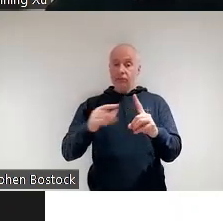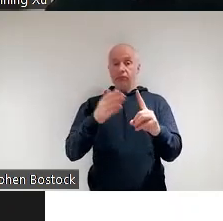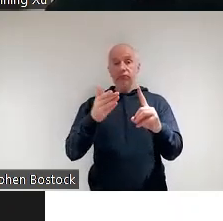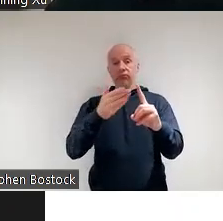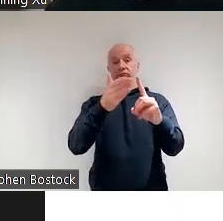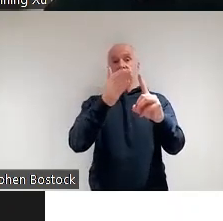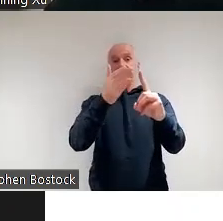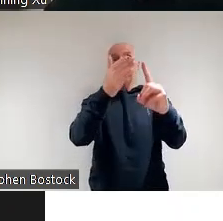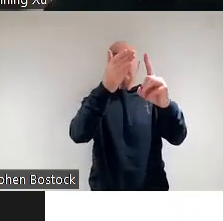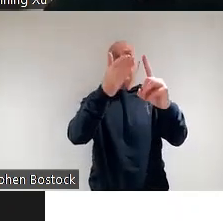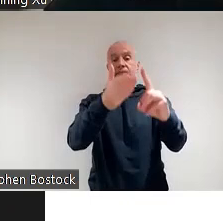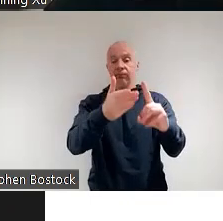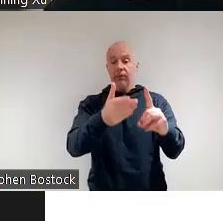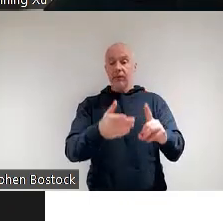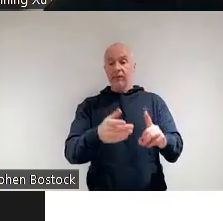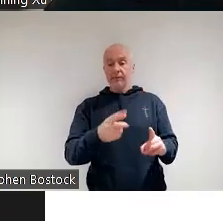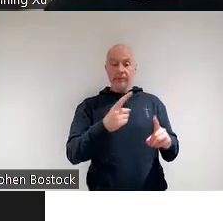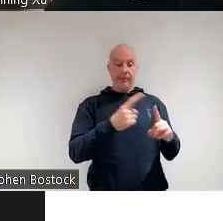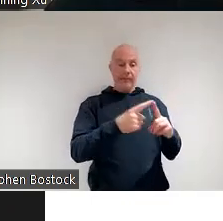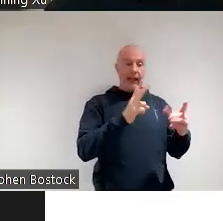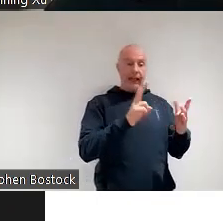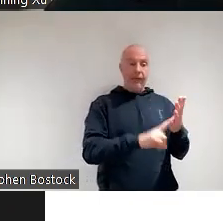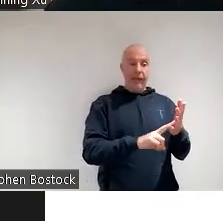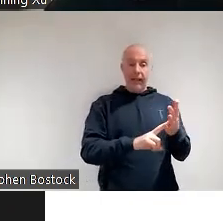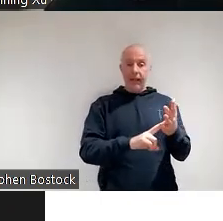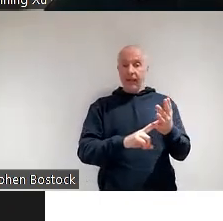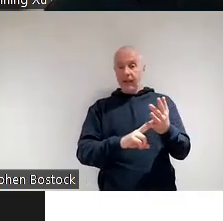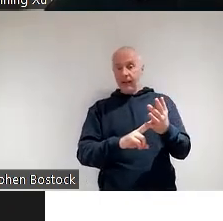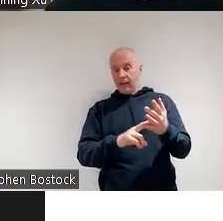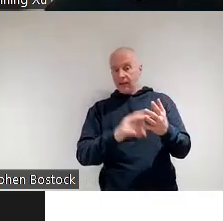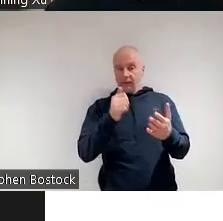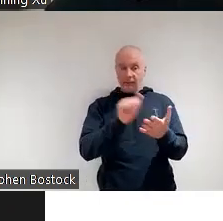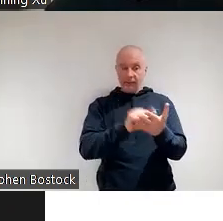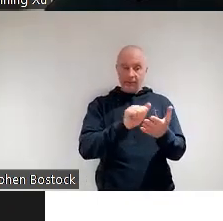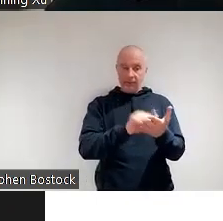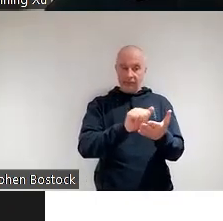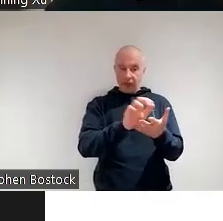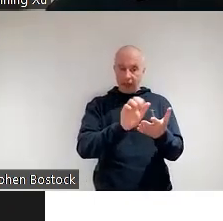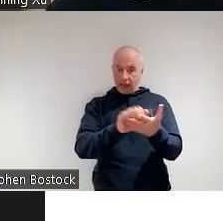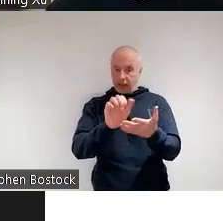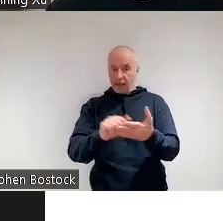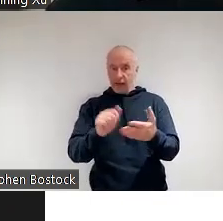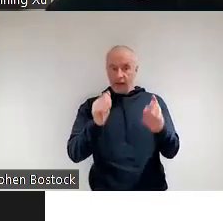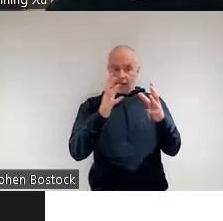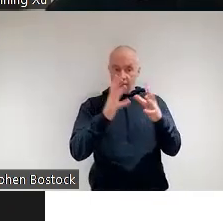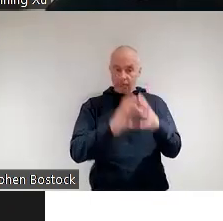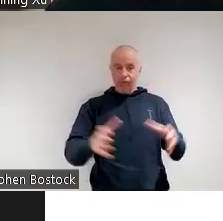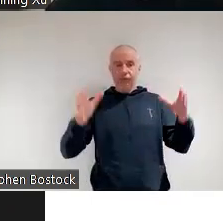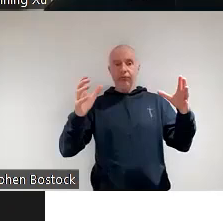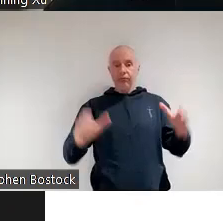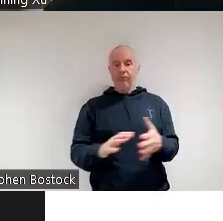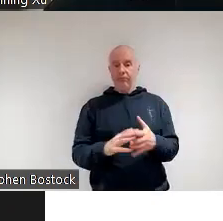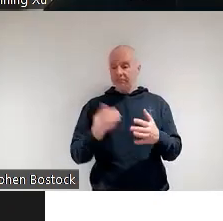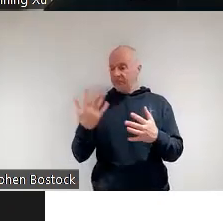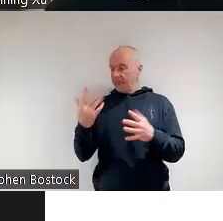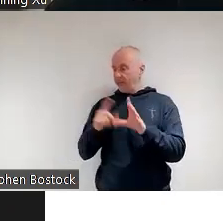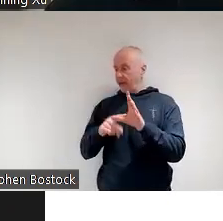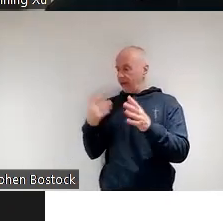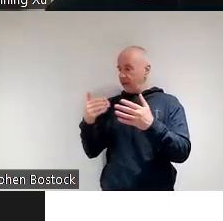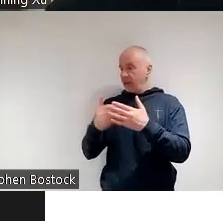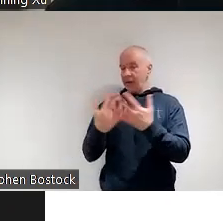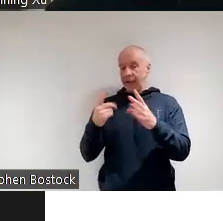has actually pushed the EV market to grow really fast in the last 5 to 10 years. So if you look at the